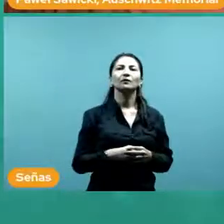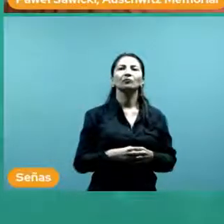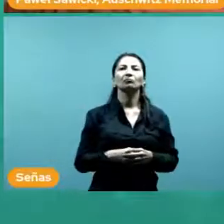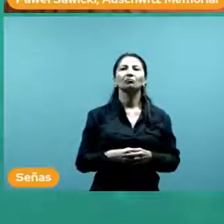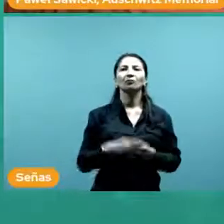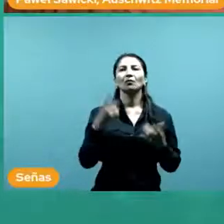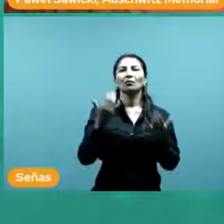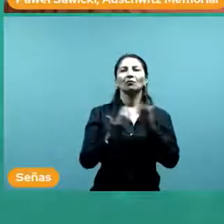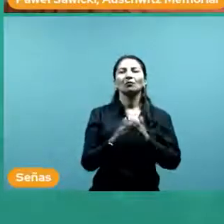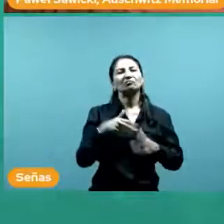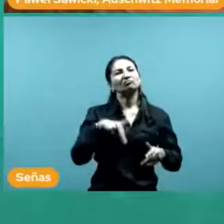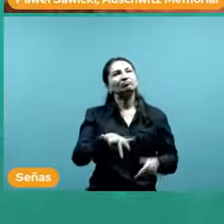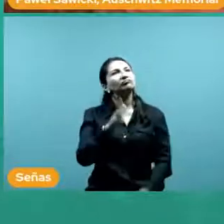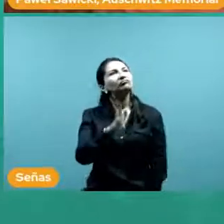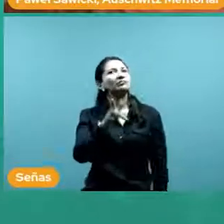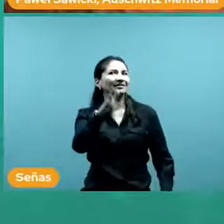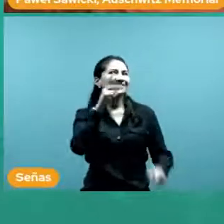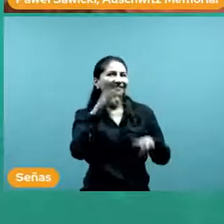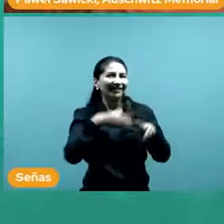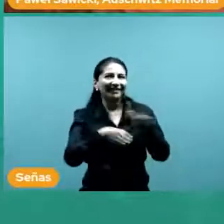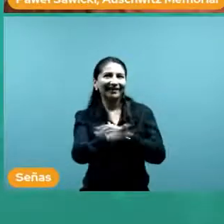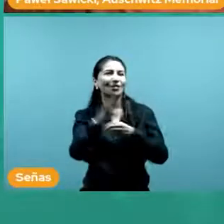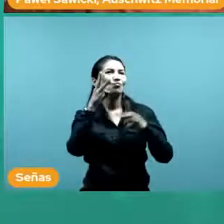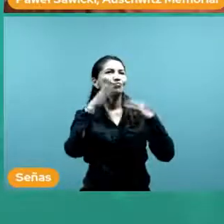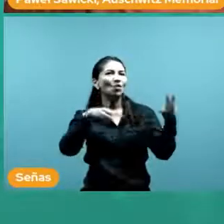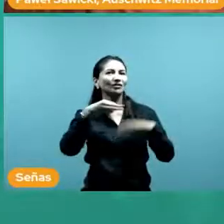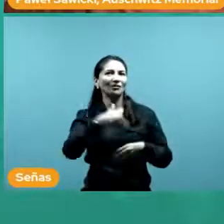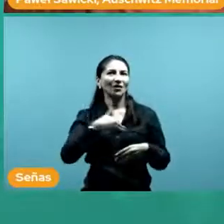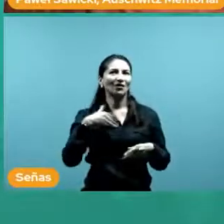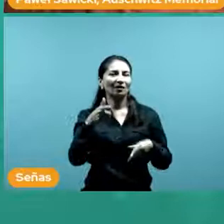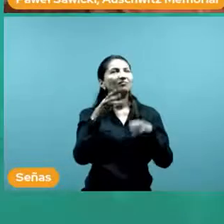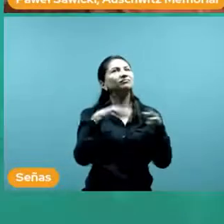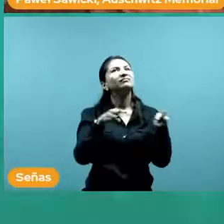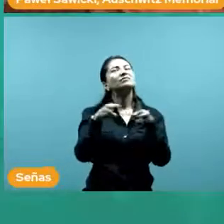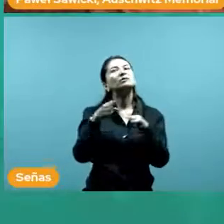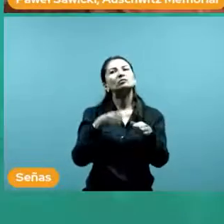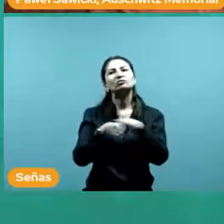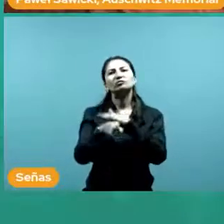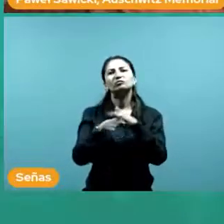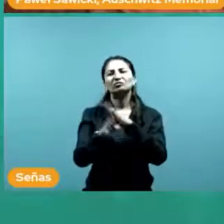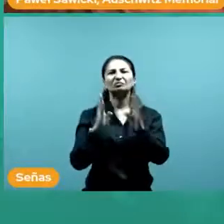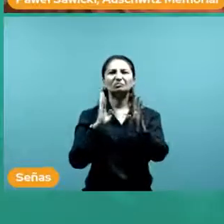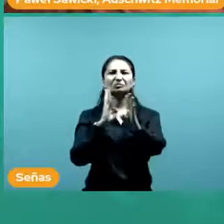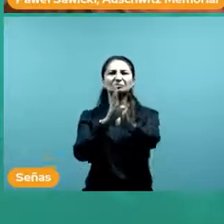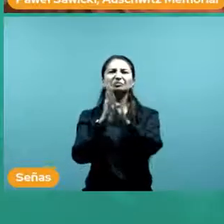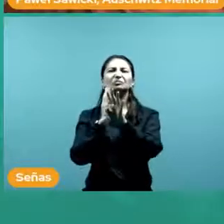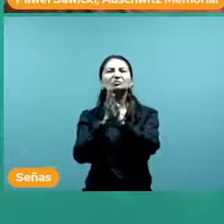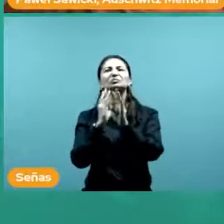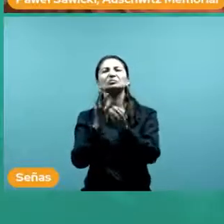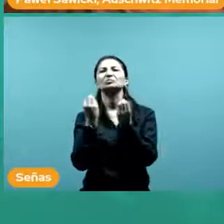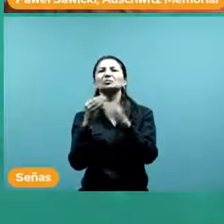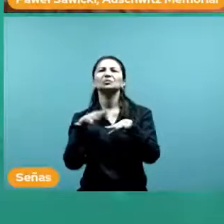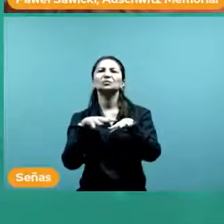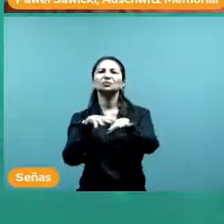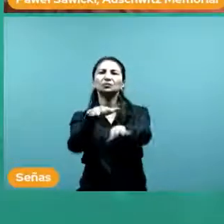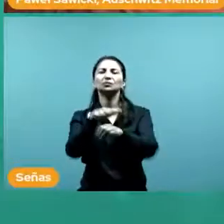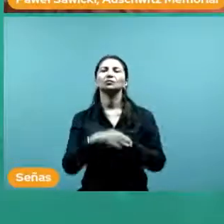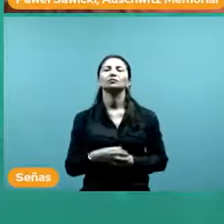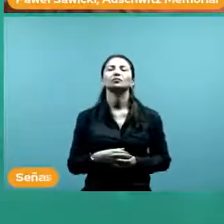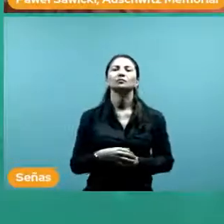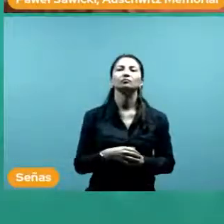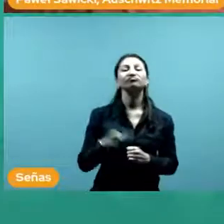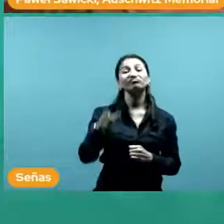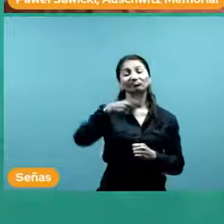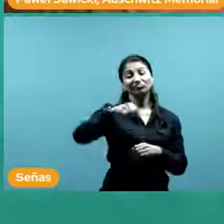So, and in Auschwitz, as I said, we usually remember about the victims. En general, recordamos a las